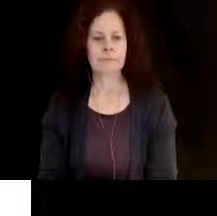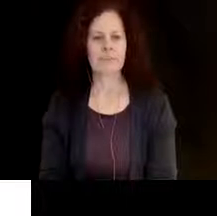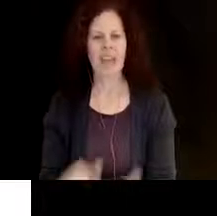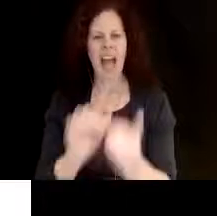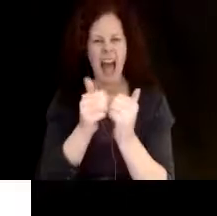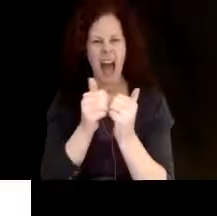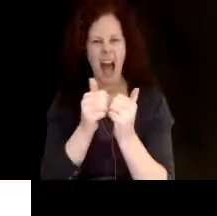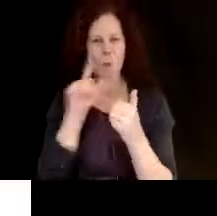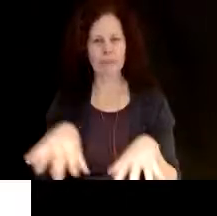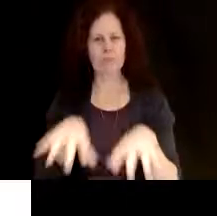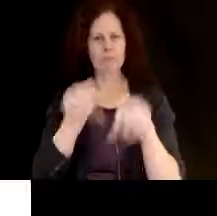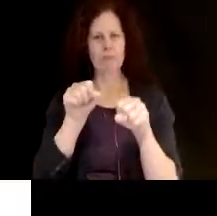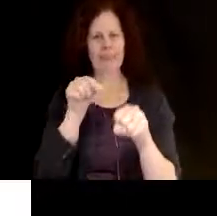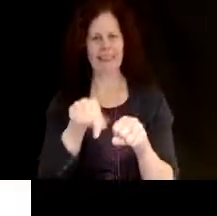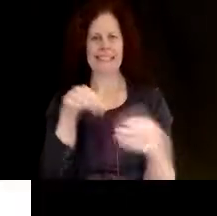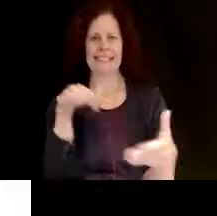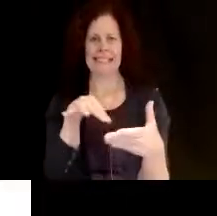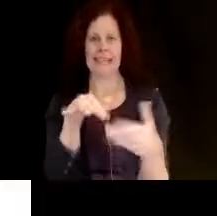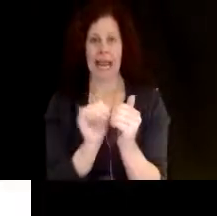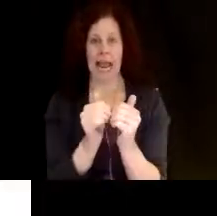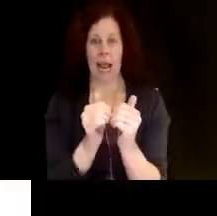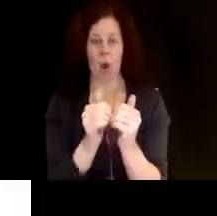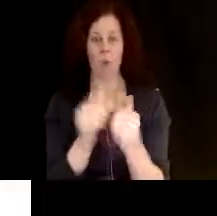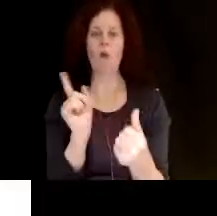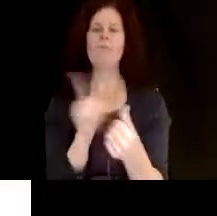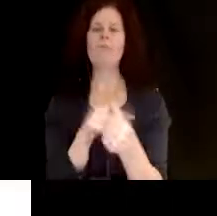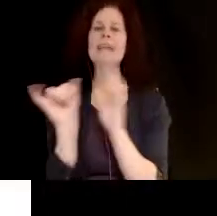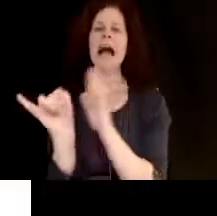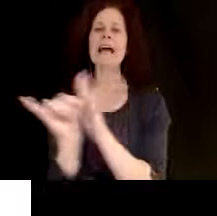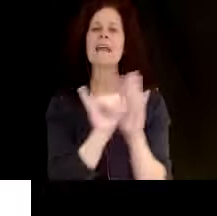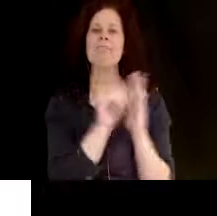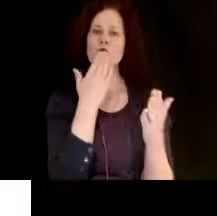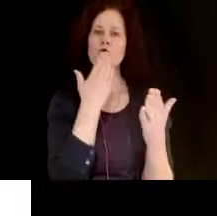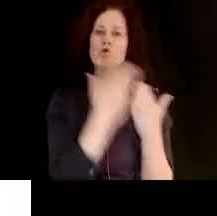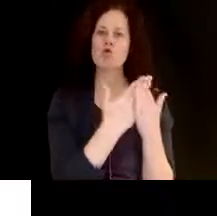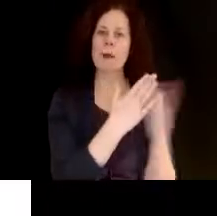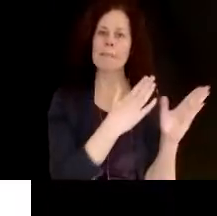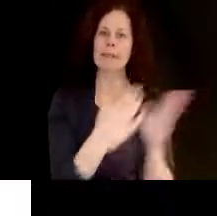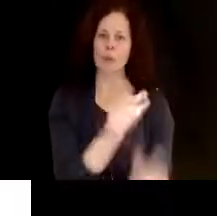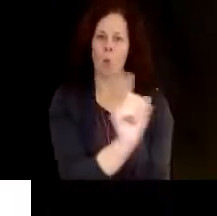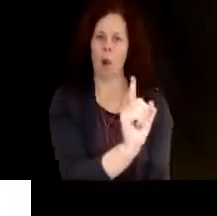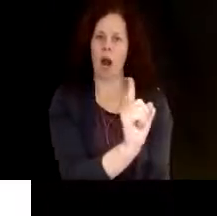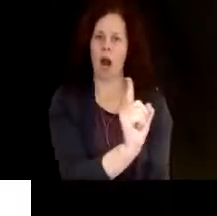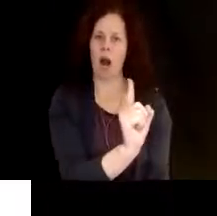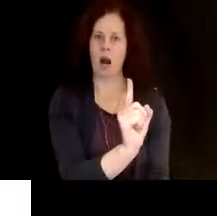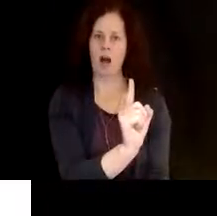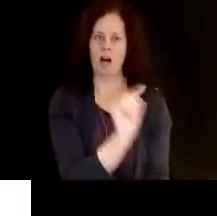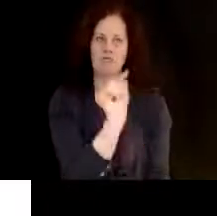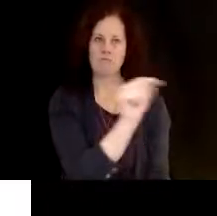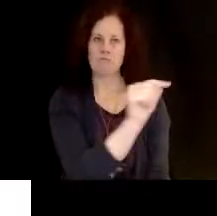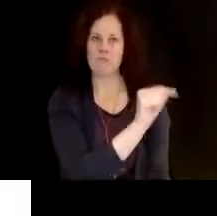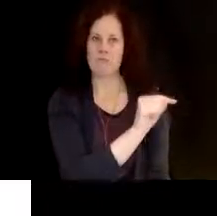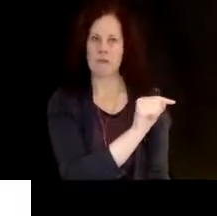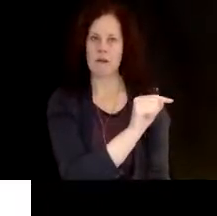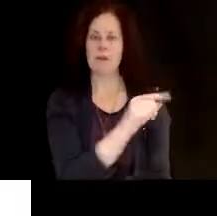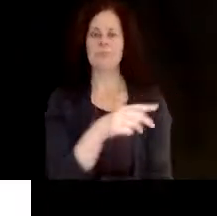study? We identified municipalities who developed high-quality ADA transition plans. We identified